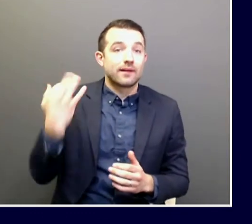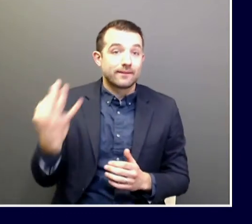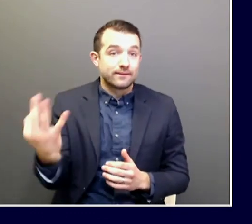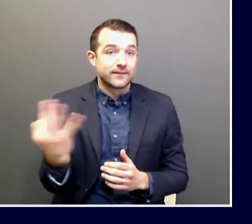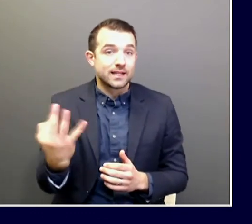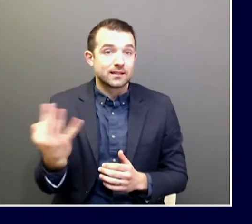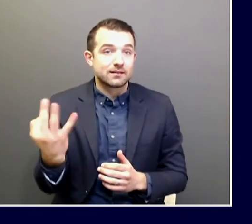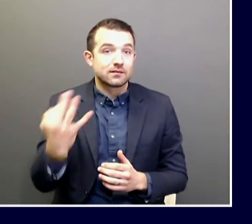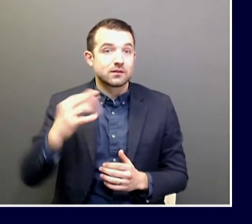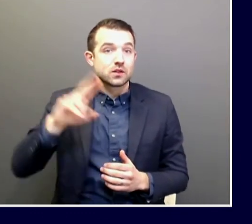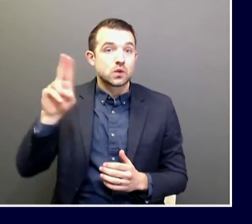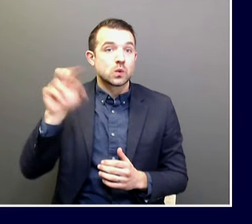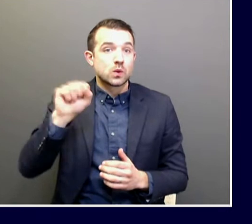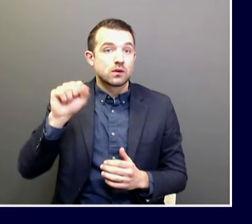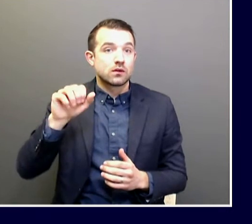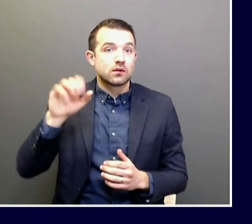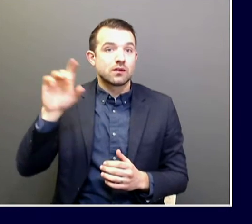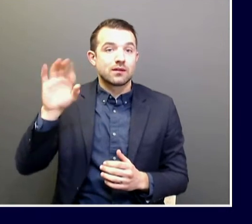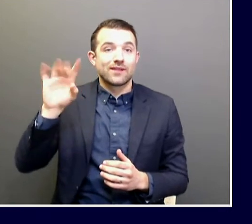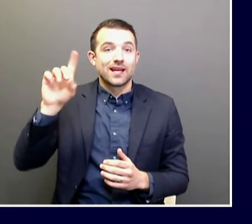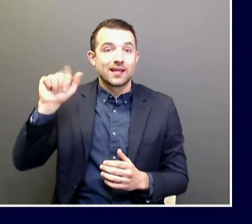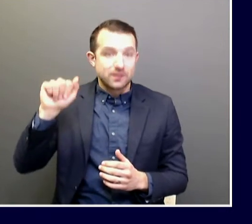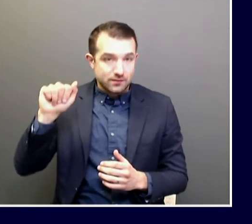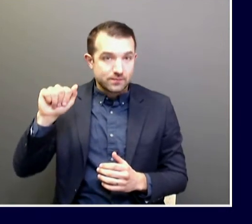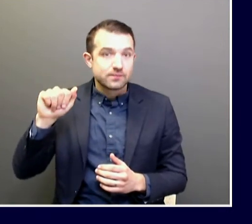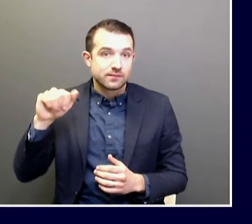FDA, issued a full